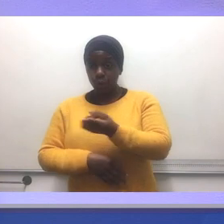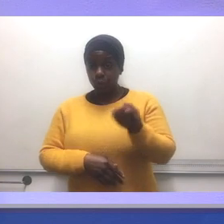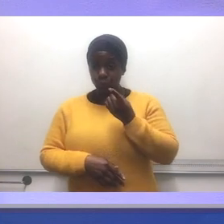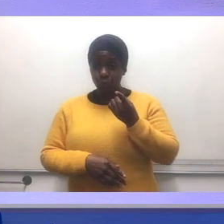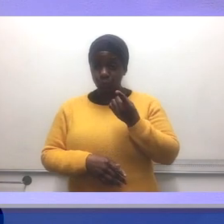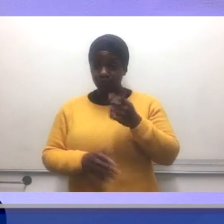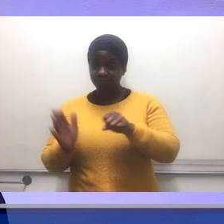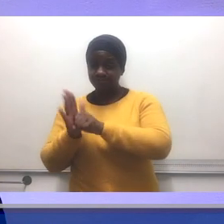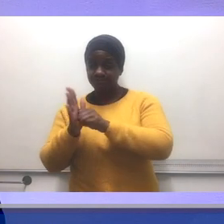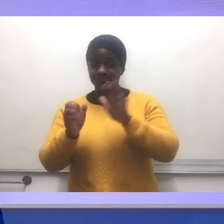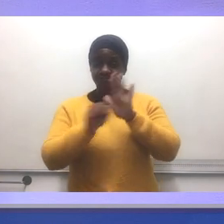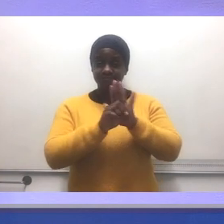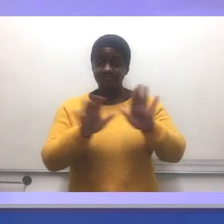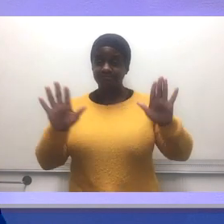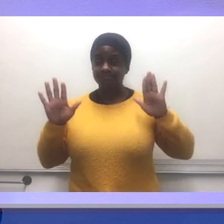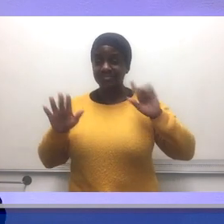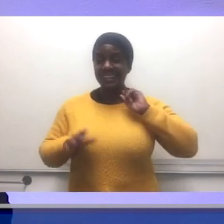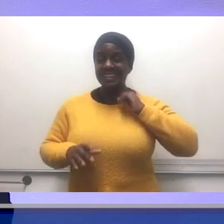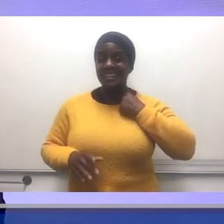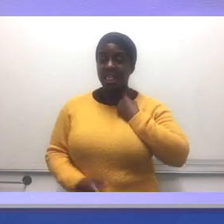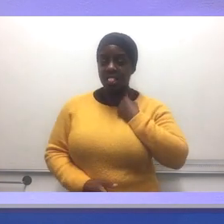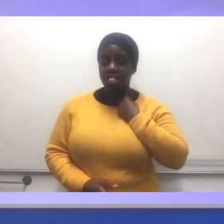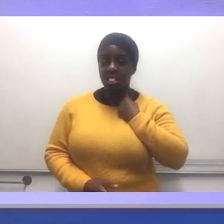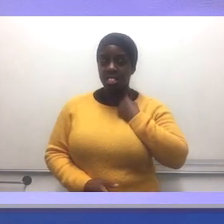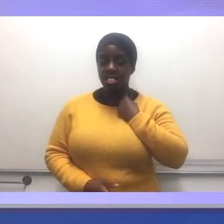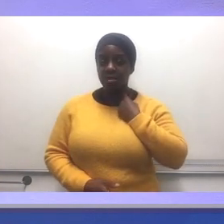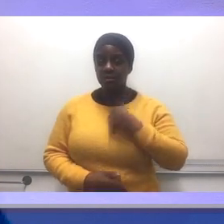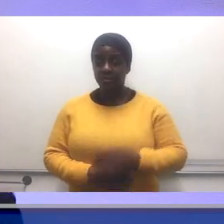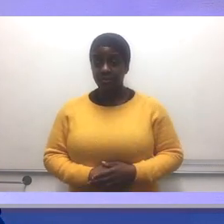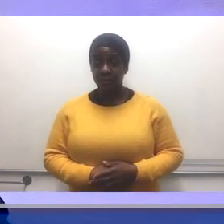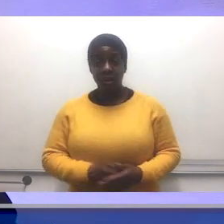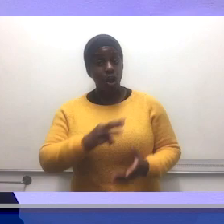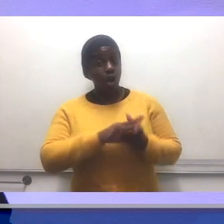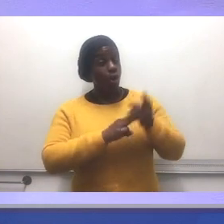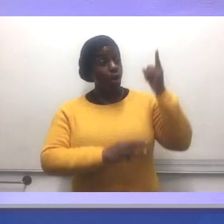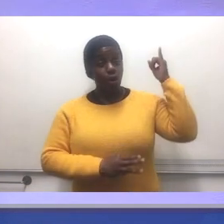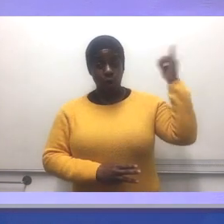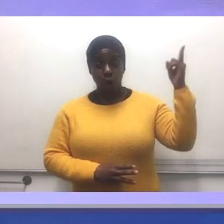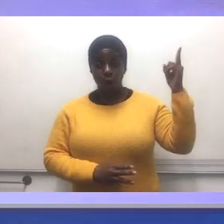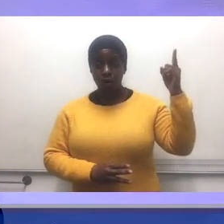crucified and killed by the hands of lawless men. God raised him up,